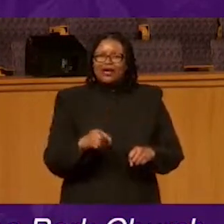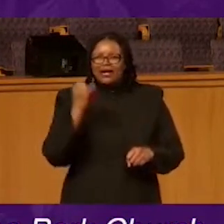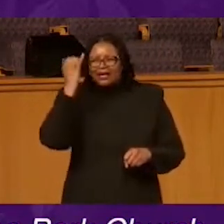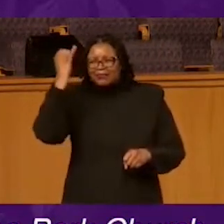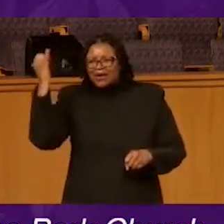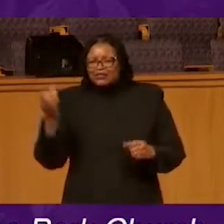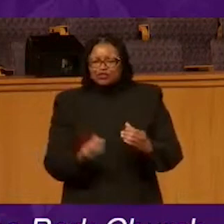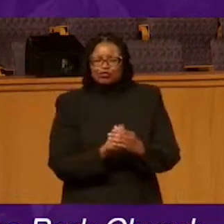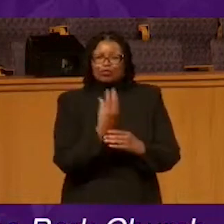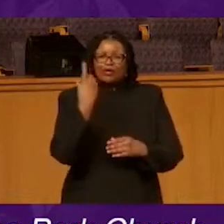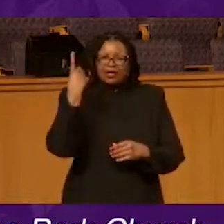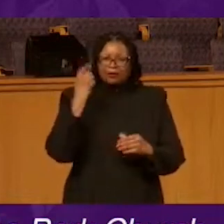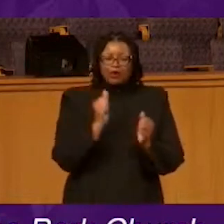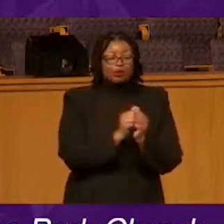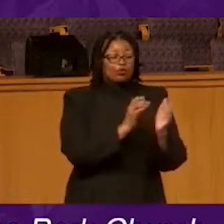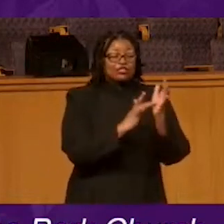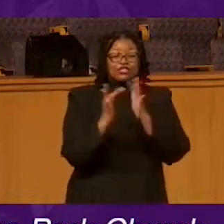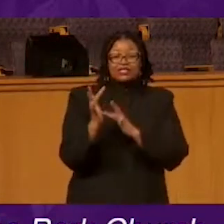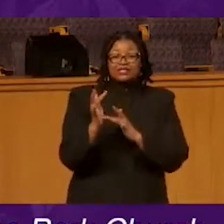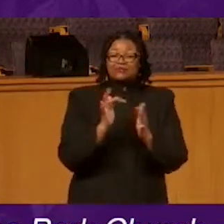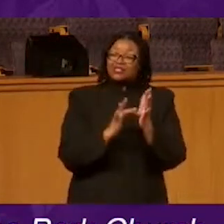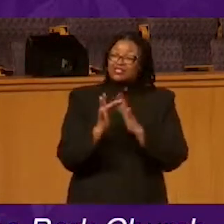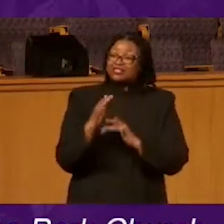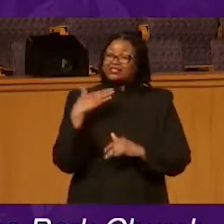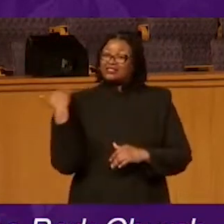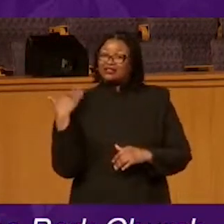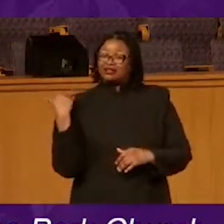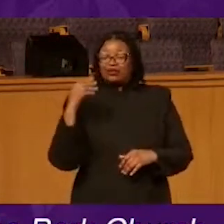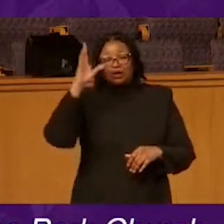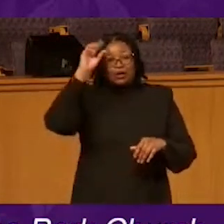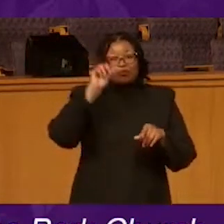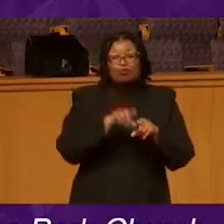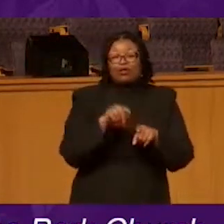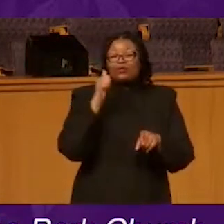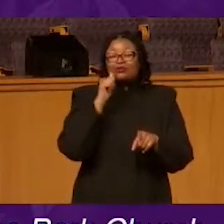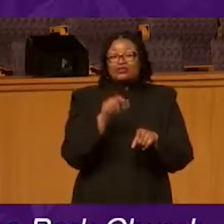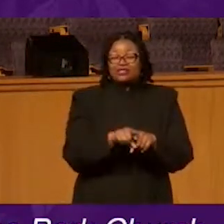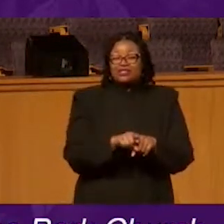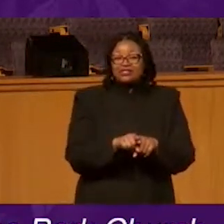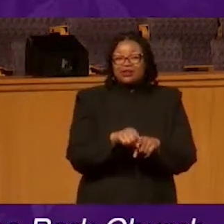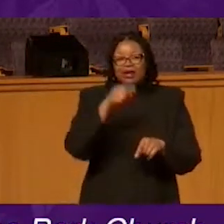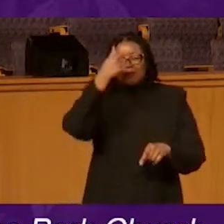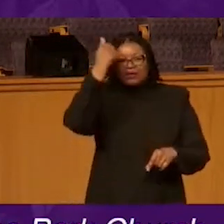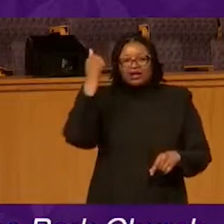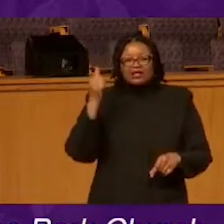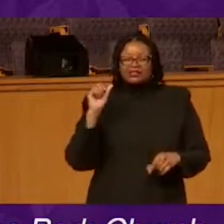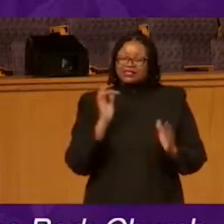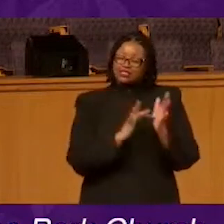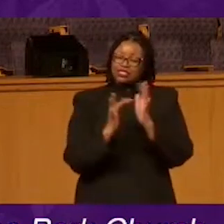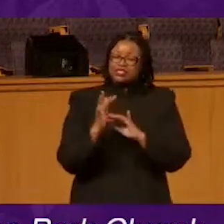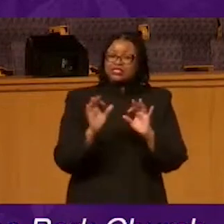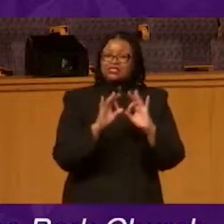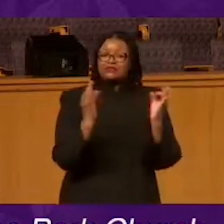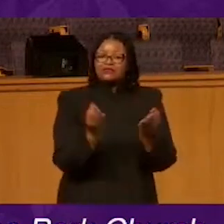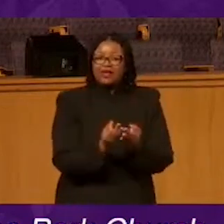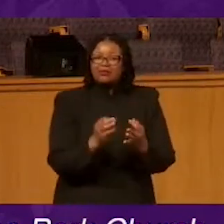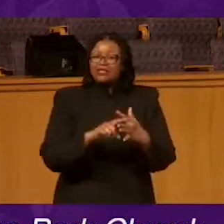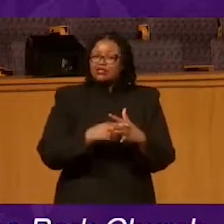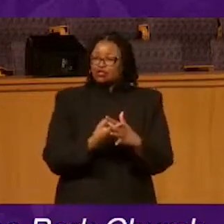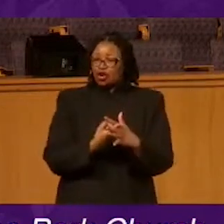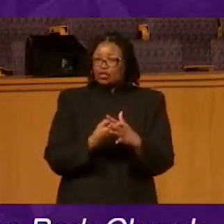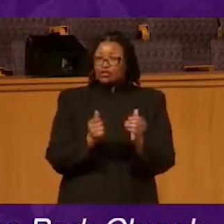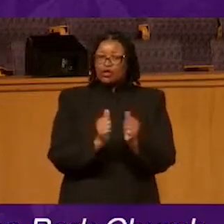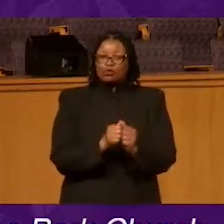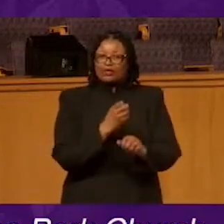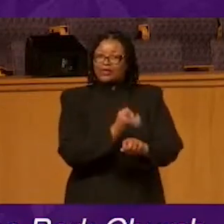Jesus? Being Jesus' younger brother or younger sister? Because his family starts with